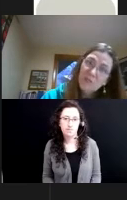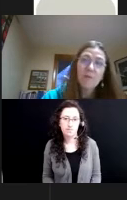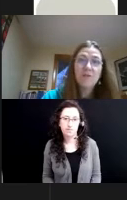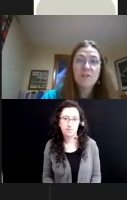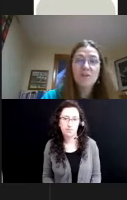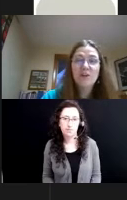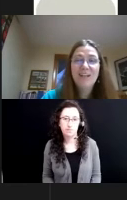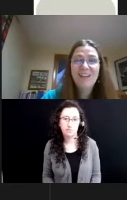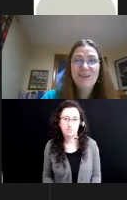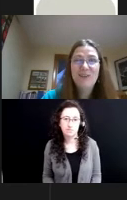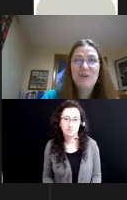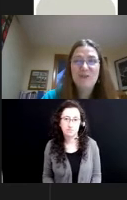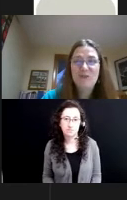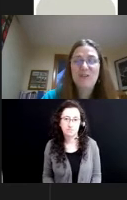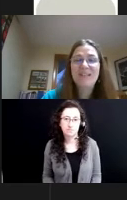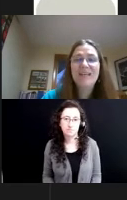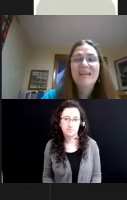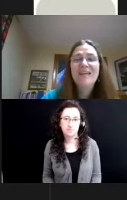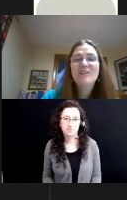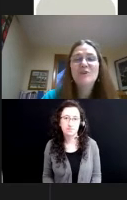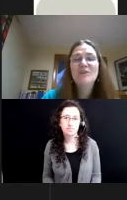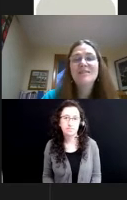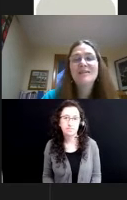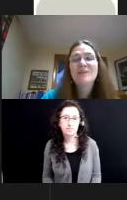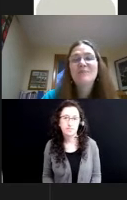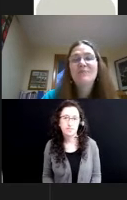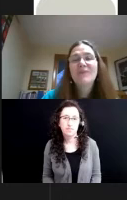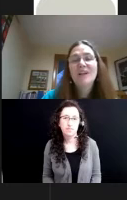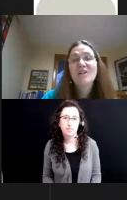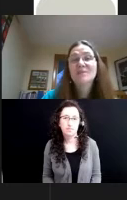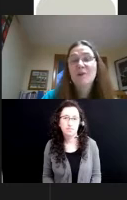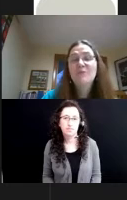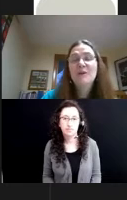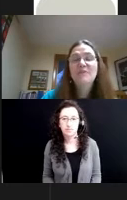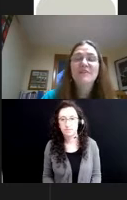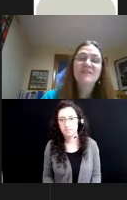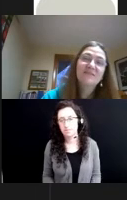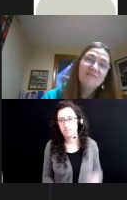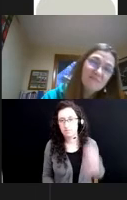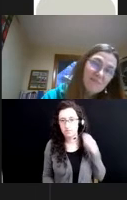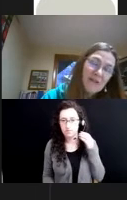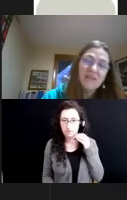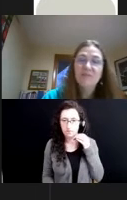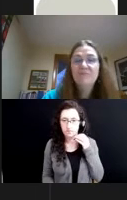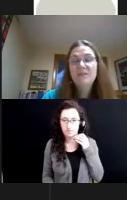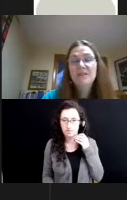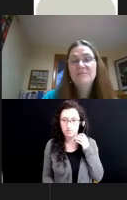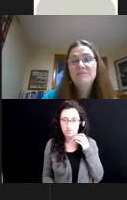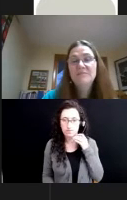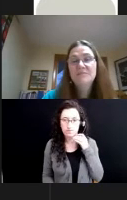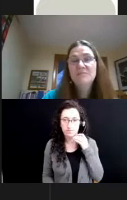real experimenters here in Western Oregon. And so this actually has some health benefits, might